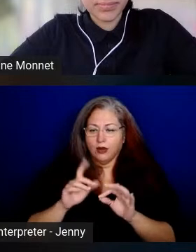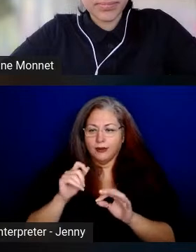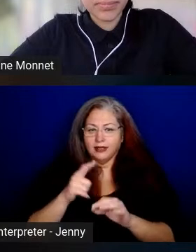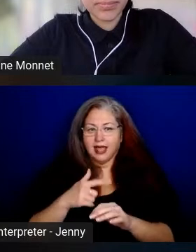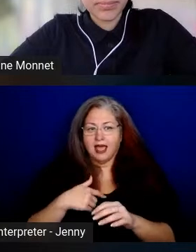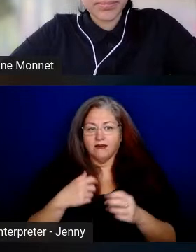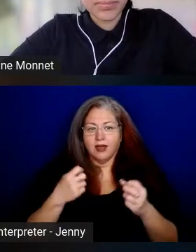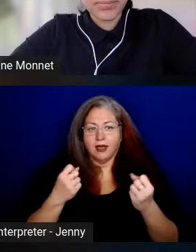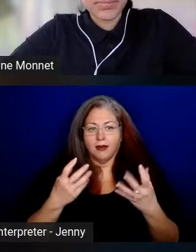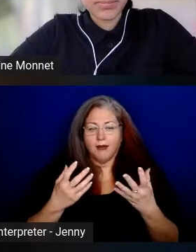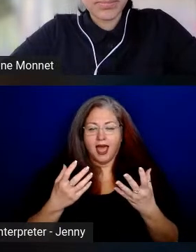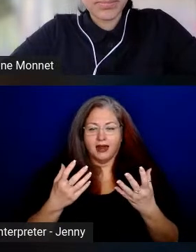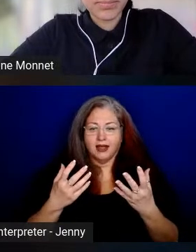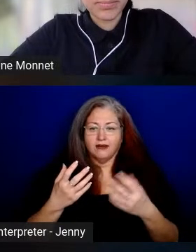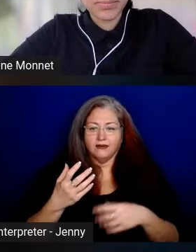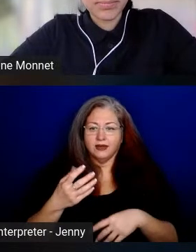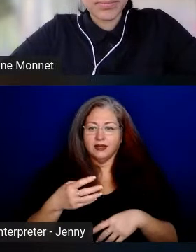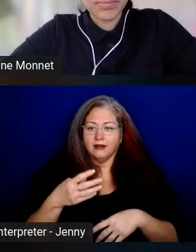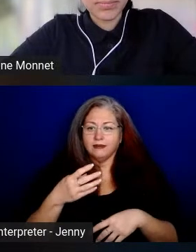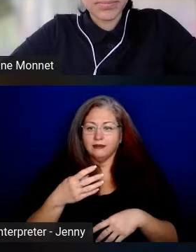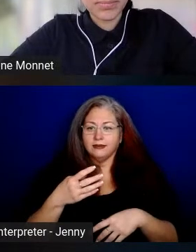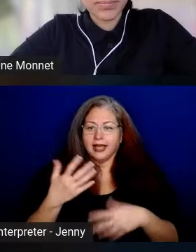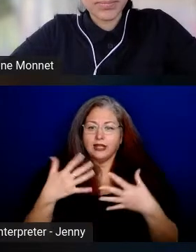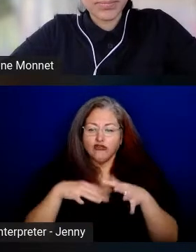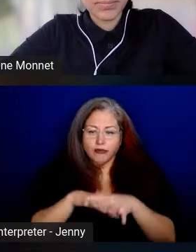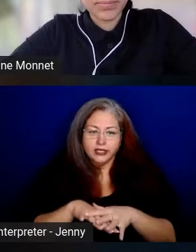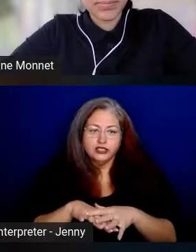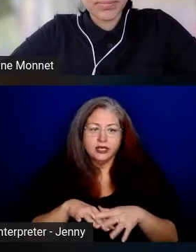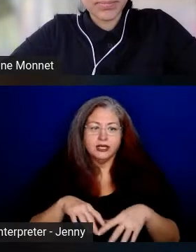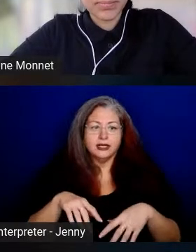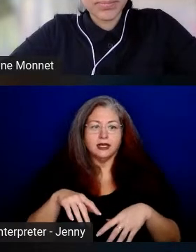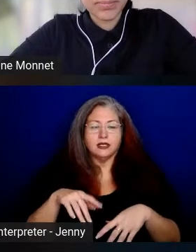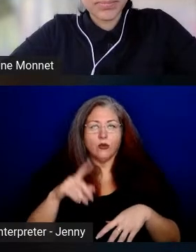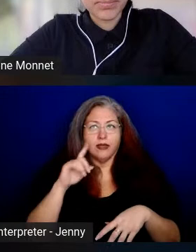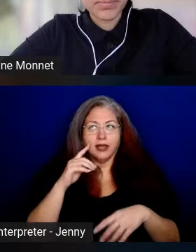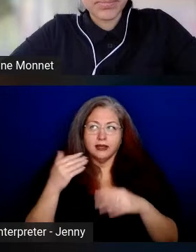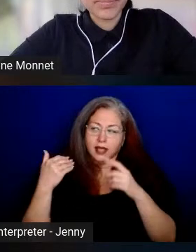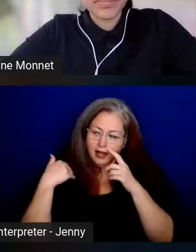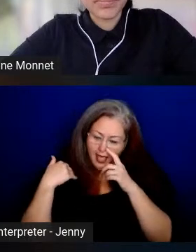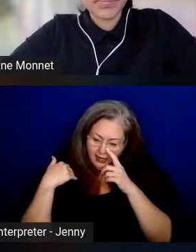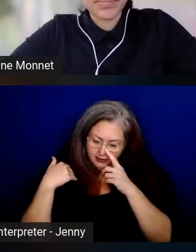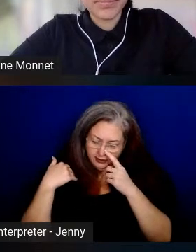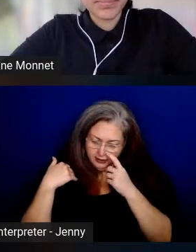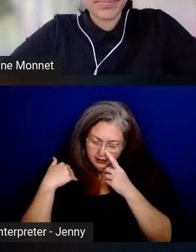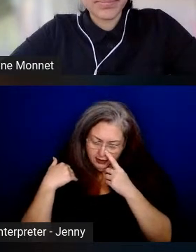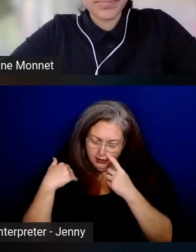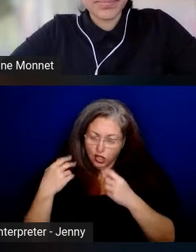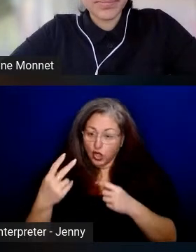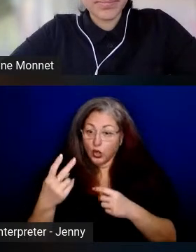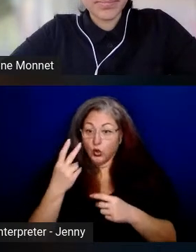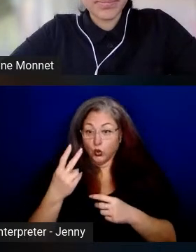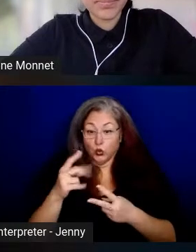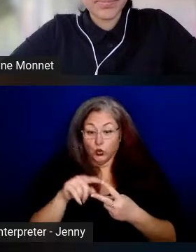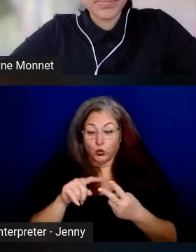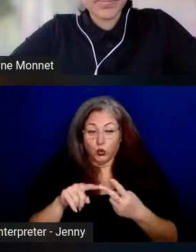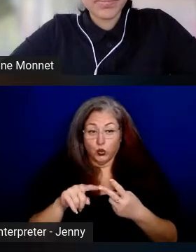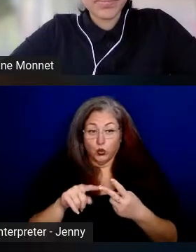of immigration. And the last two inhabitants who born